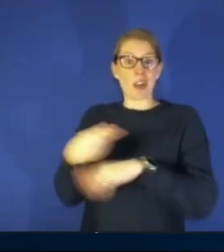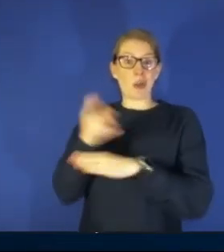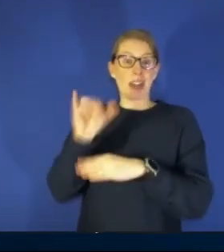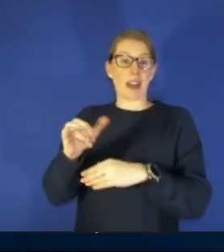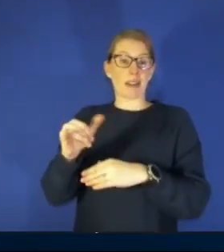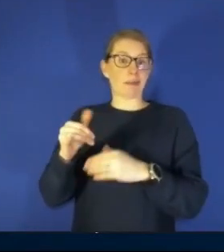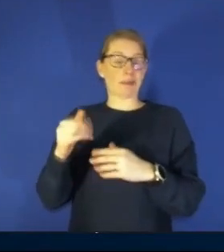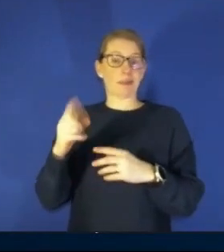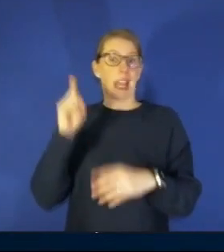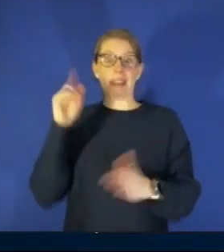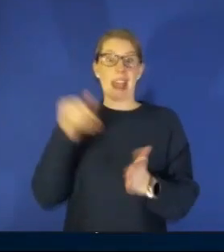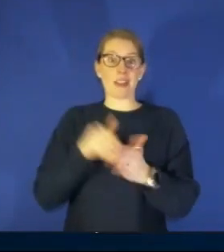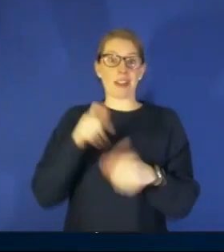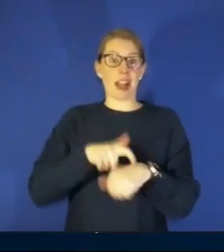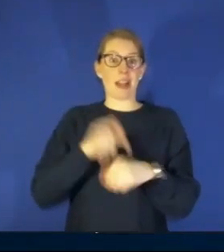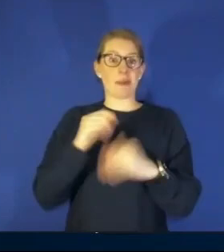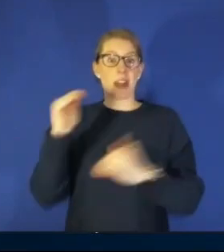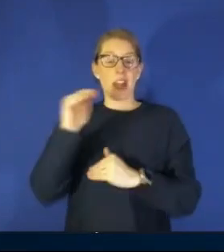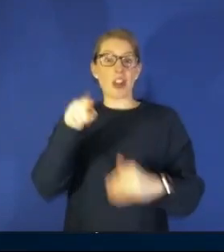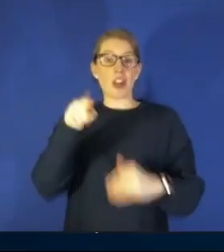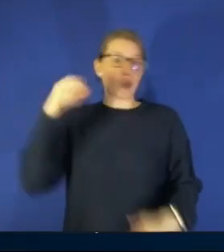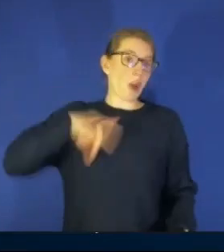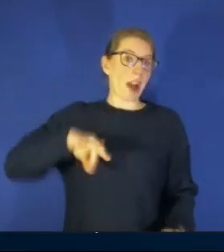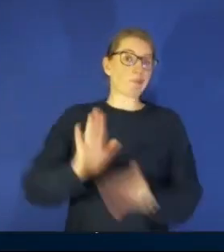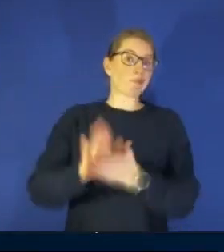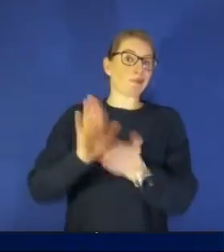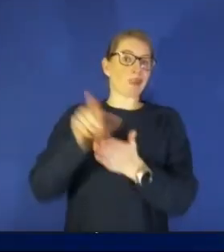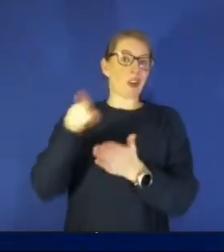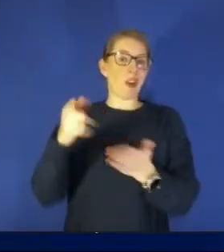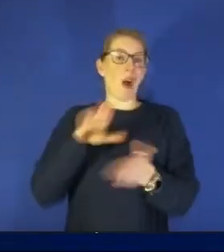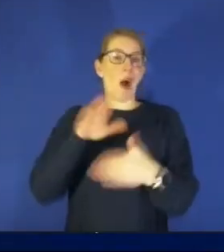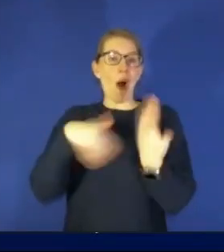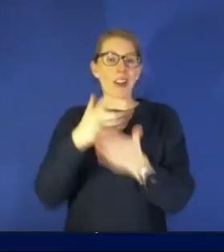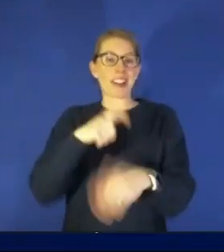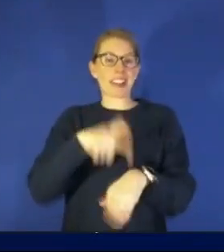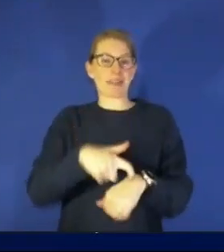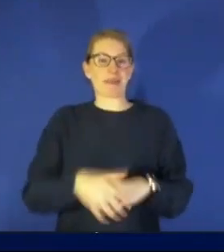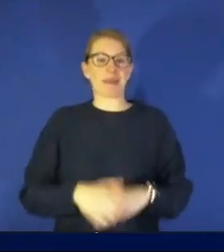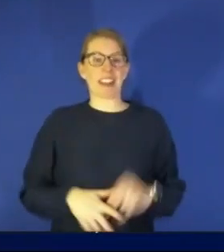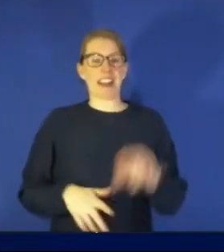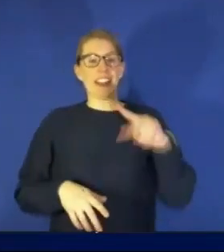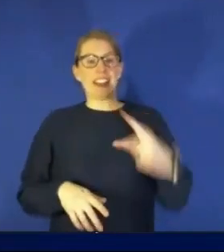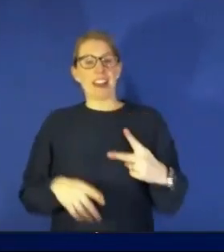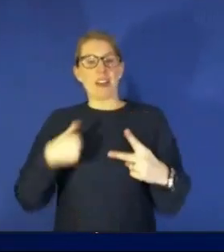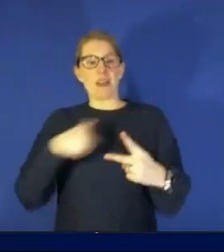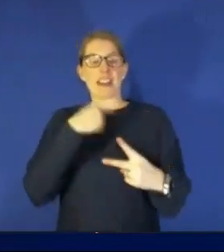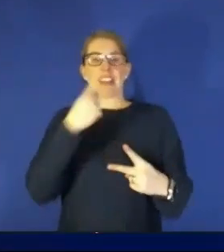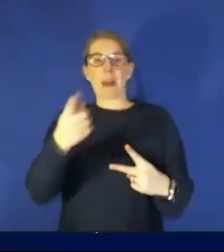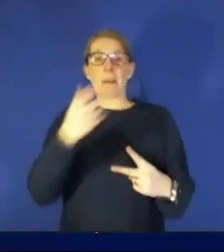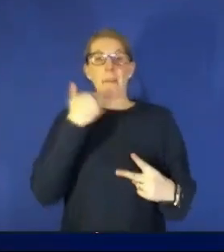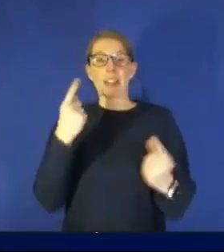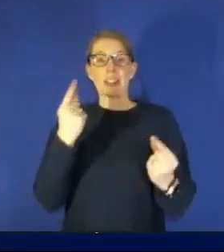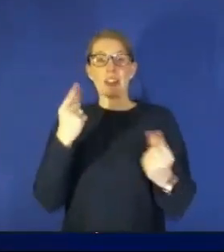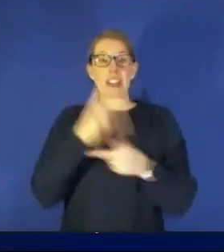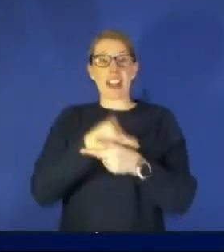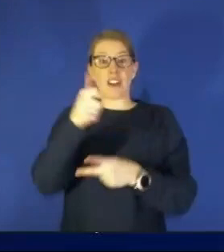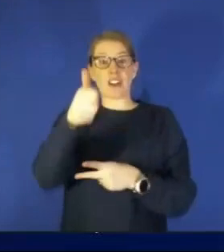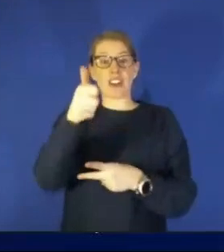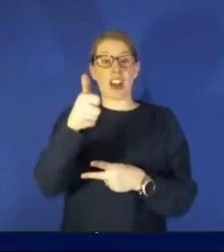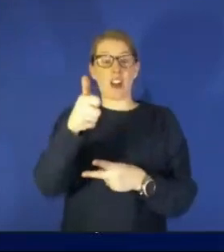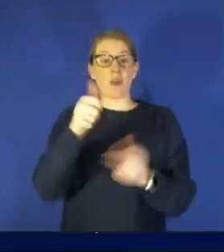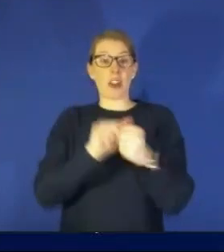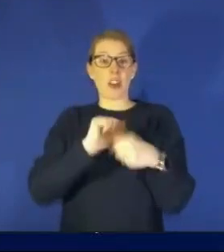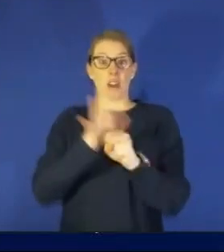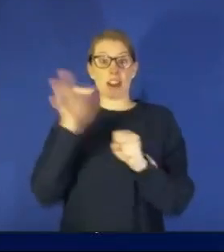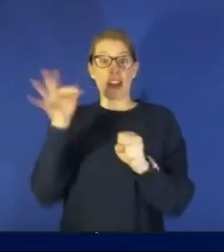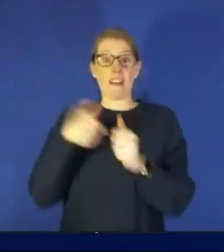even And you once. give her all the credit time. all the time. All the time. Second thing. We tell you the best thing you can do to take care of yourself around COVID-19 is follow the rules of